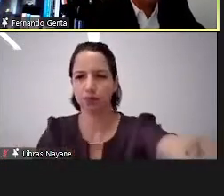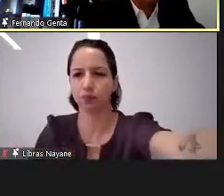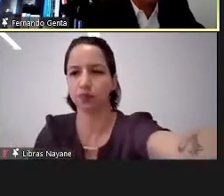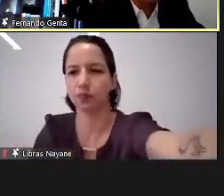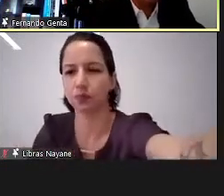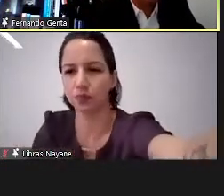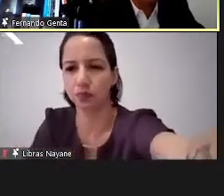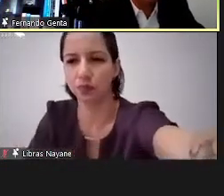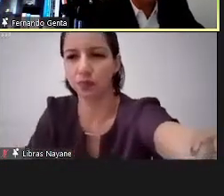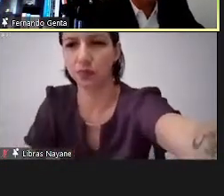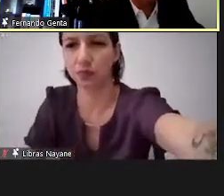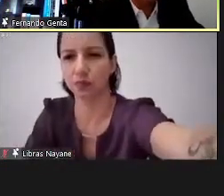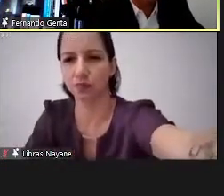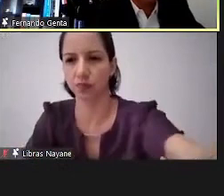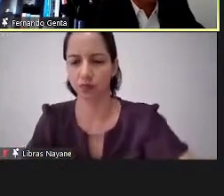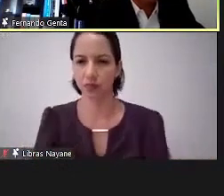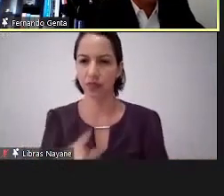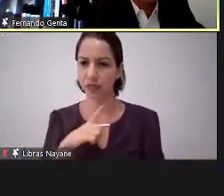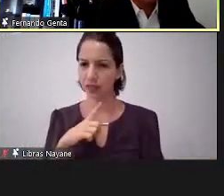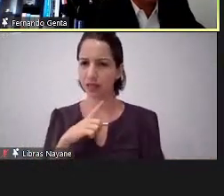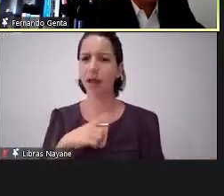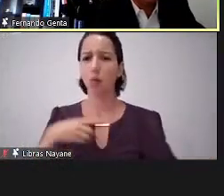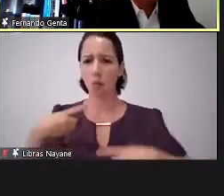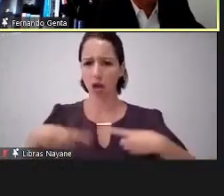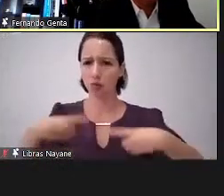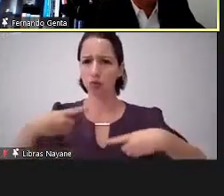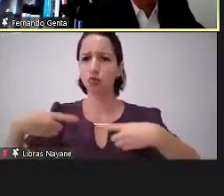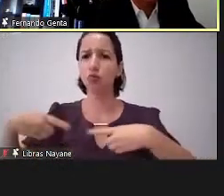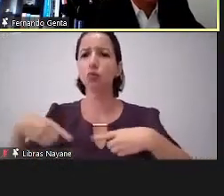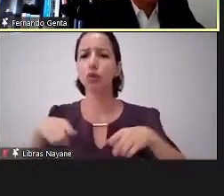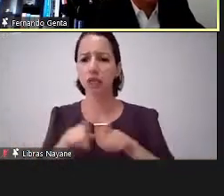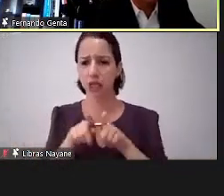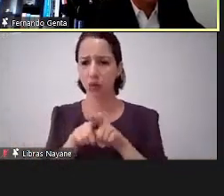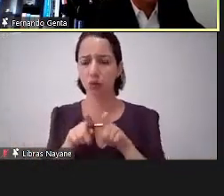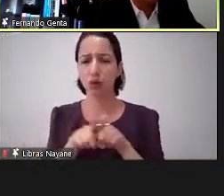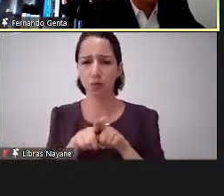is this argument about,